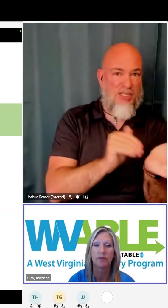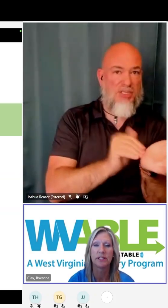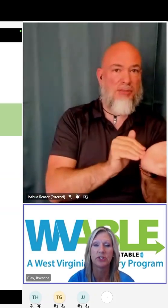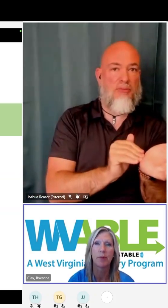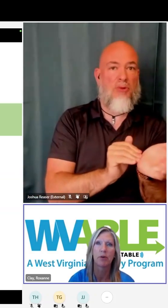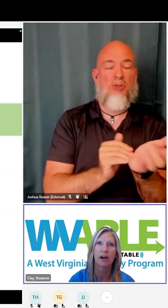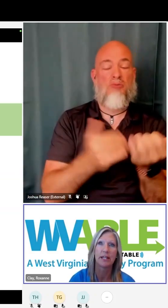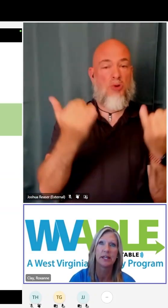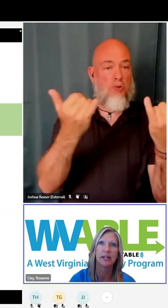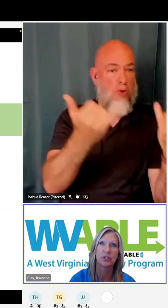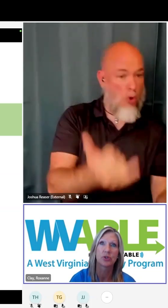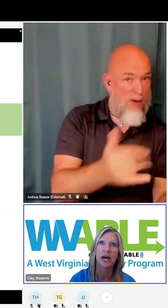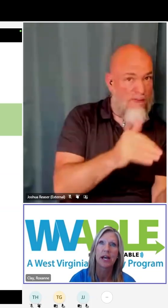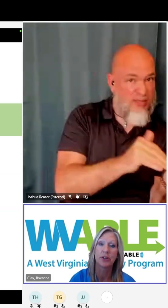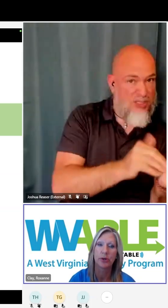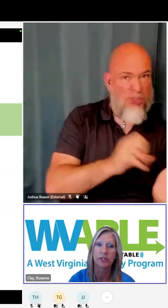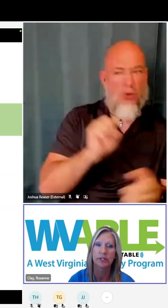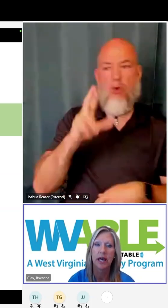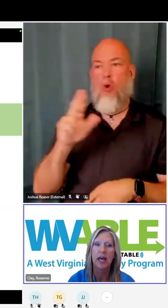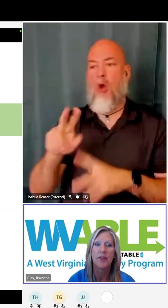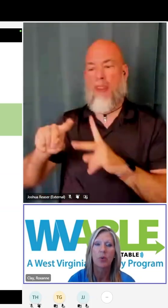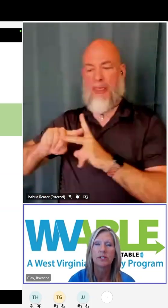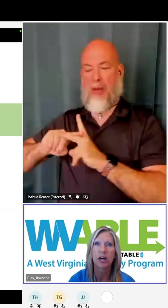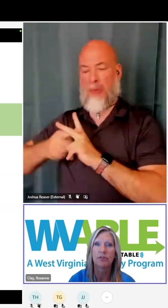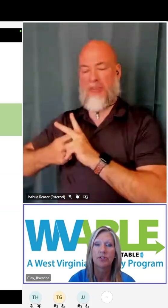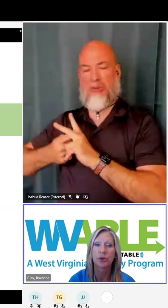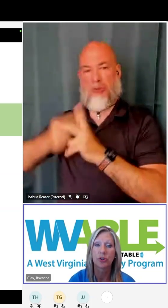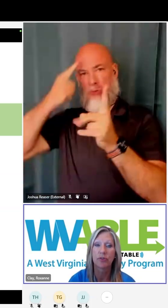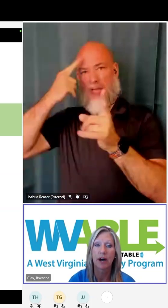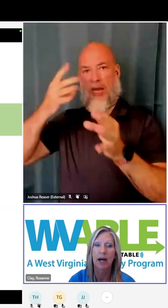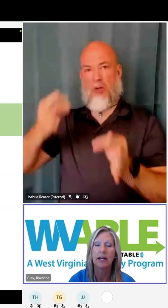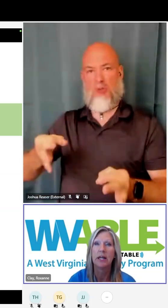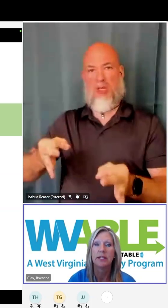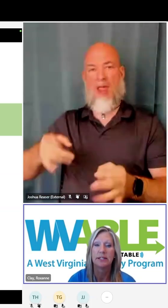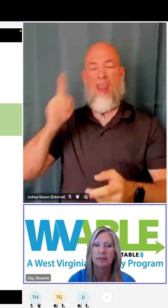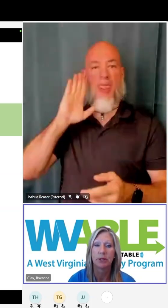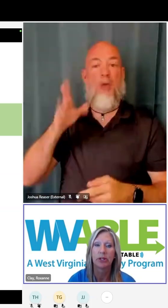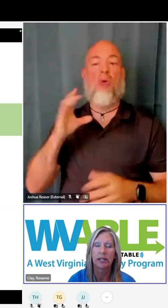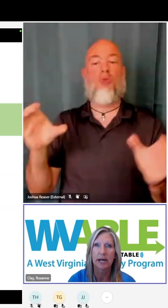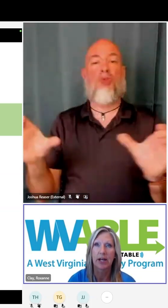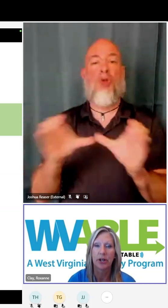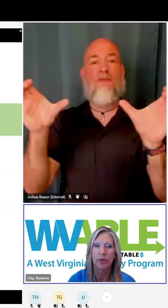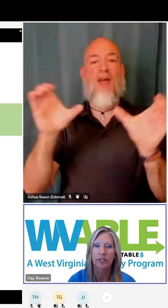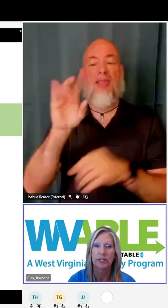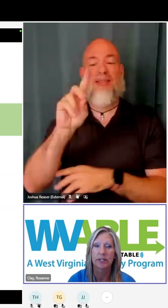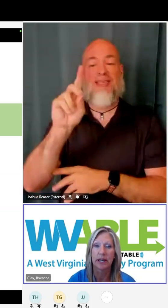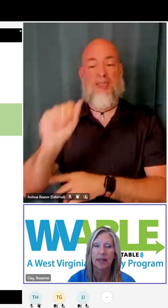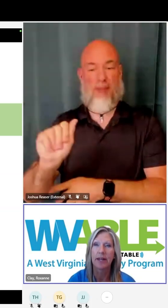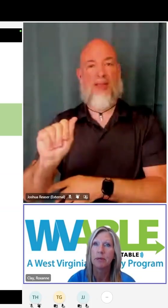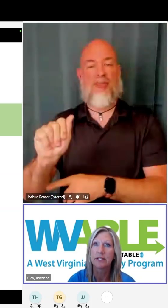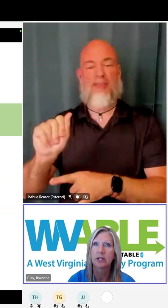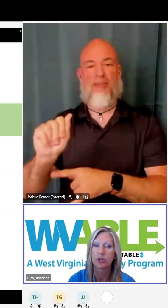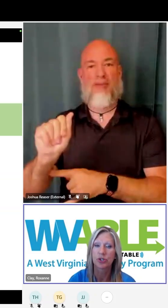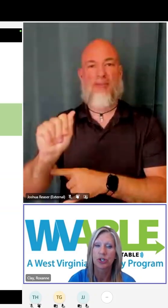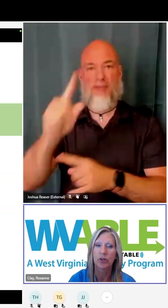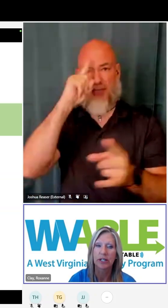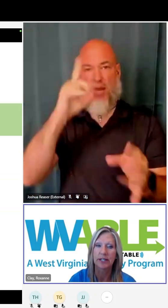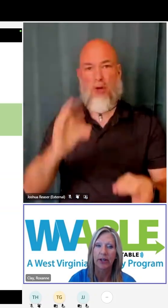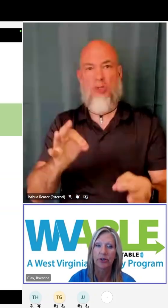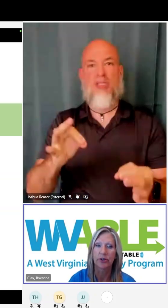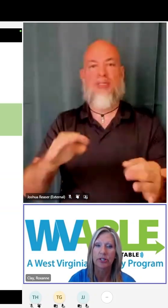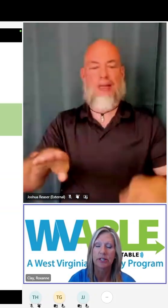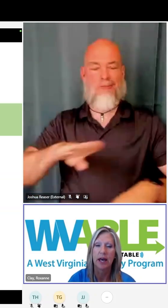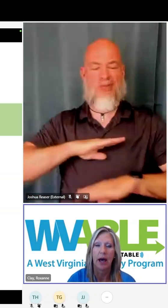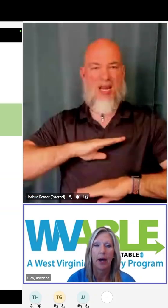physician or the physician that provided the initial diagnosis, they will self-certify the disability diagnosis and that it meets Social